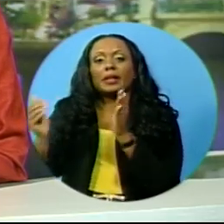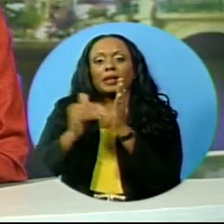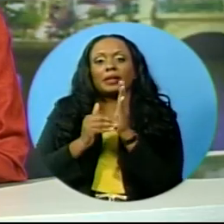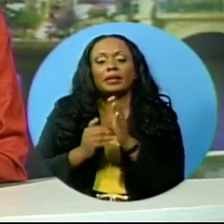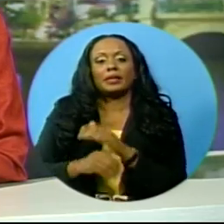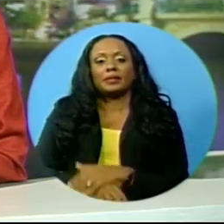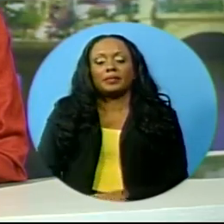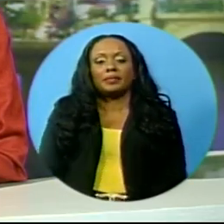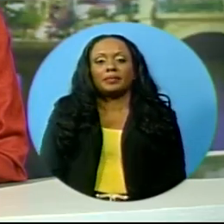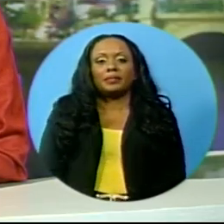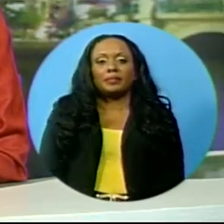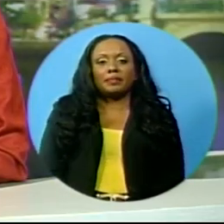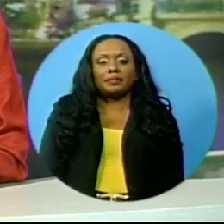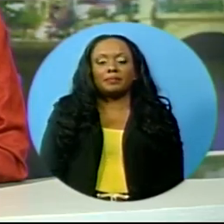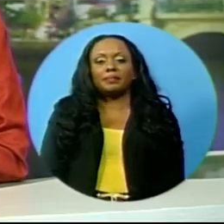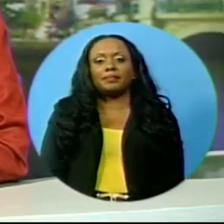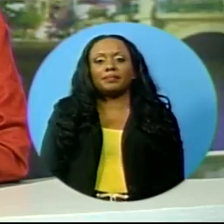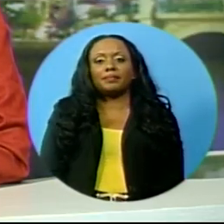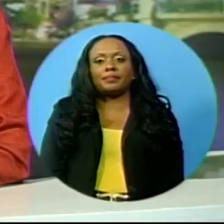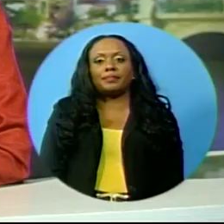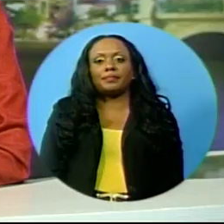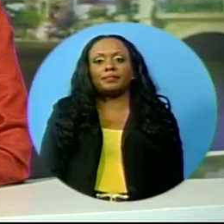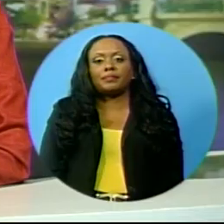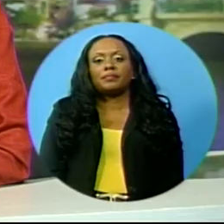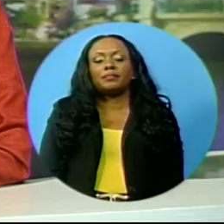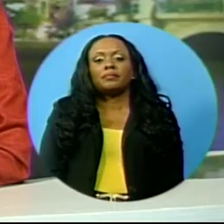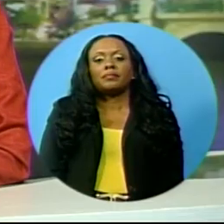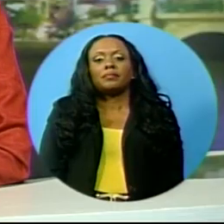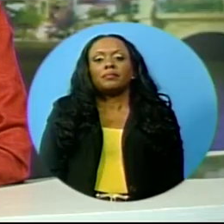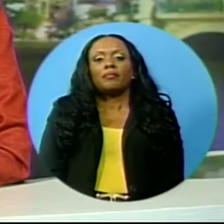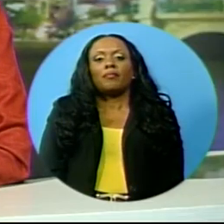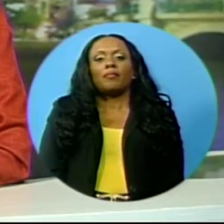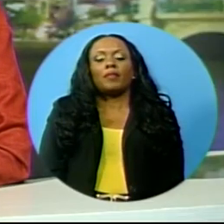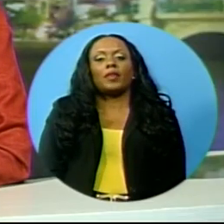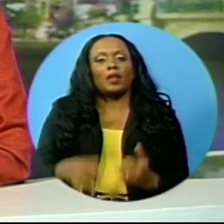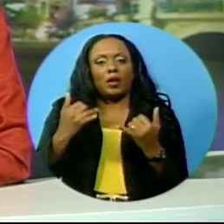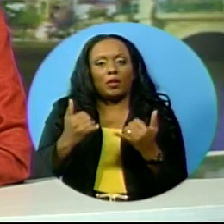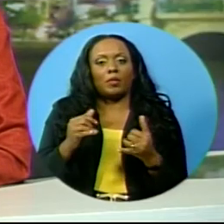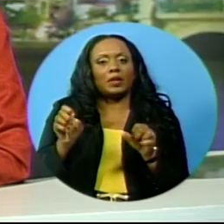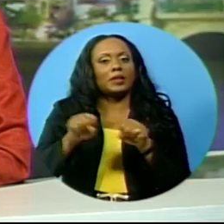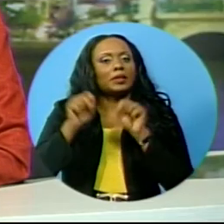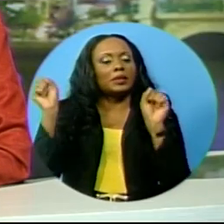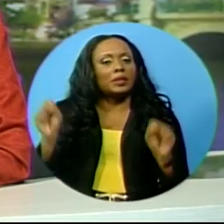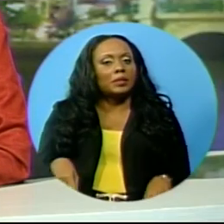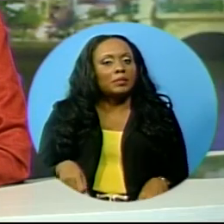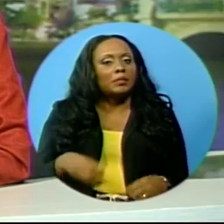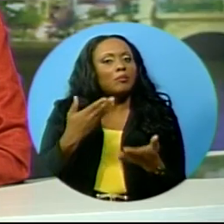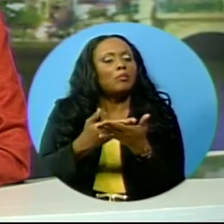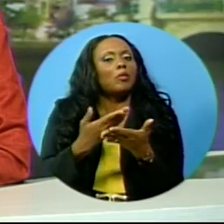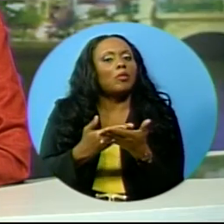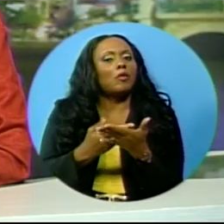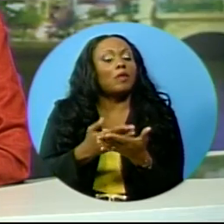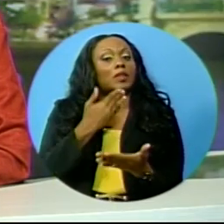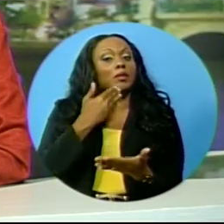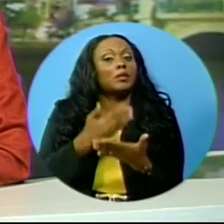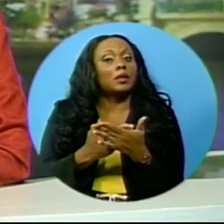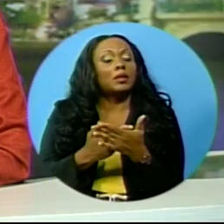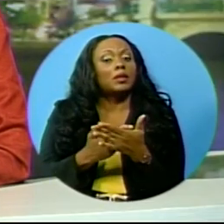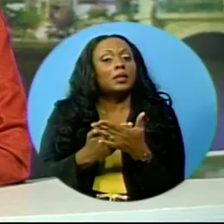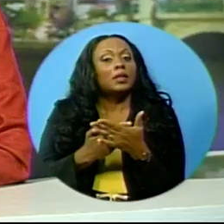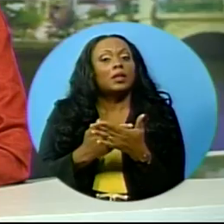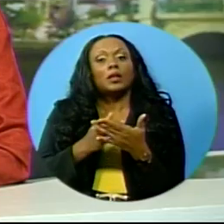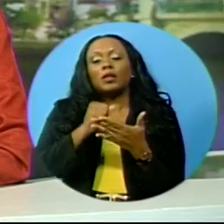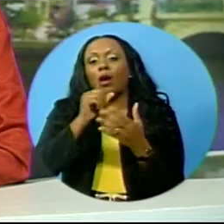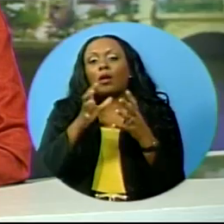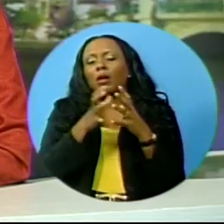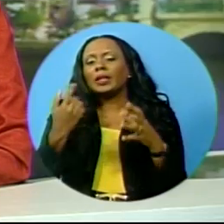be. In other news now, it's a system that has proven effective in reducing the number of serious traffic accidents